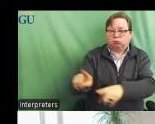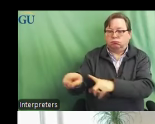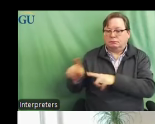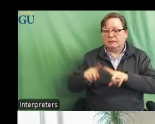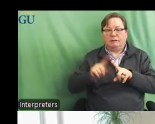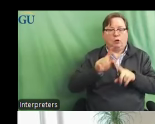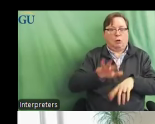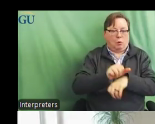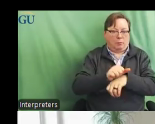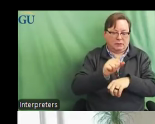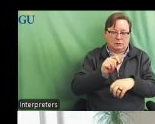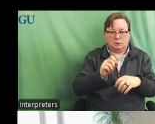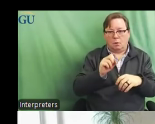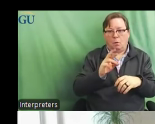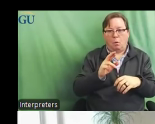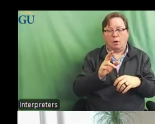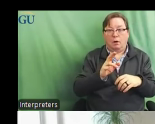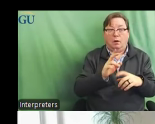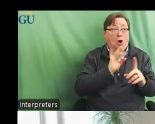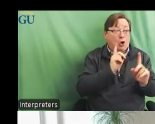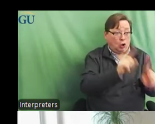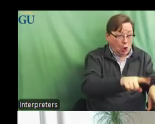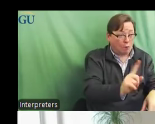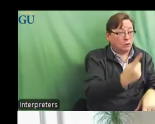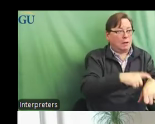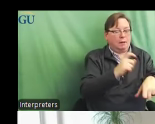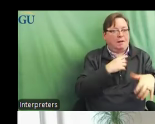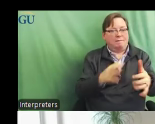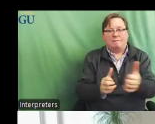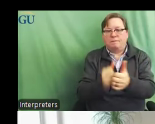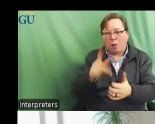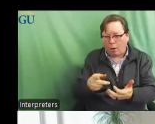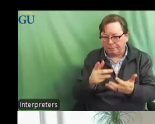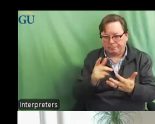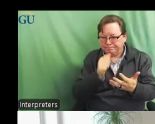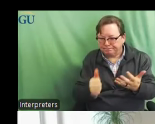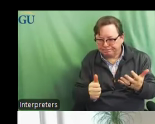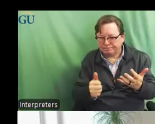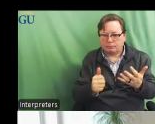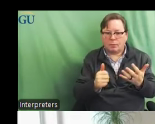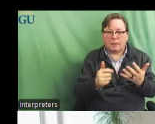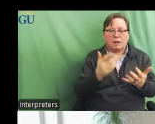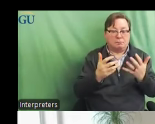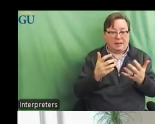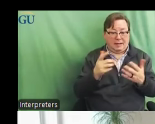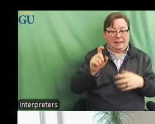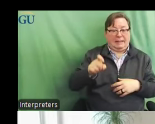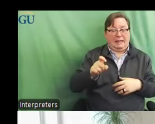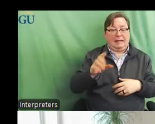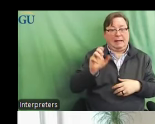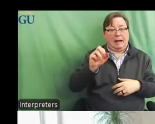appointments or doesn't follow up with recommendations, there may be this construct of care coordination and